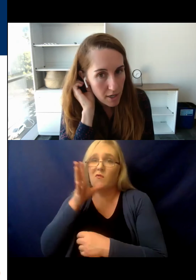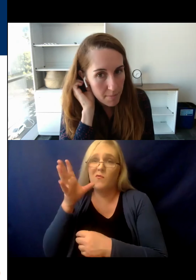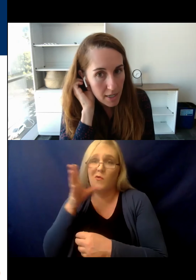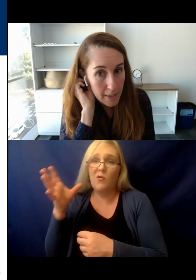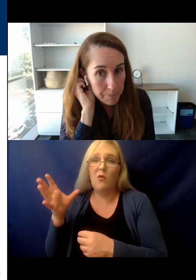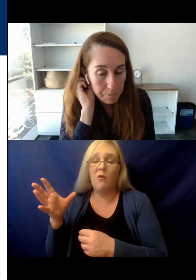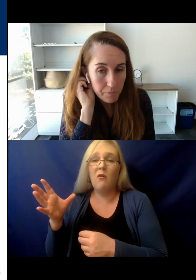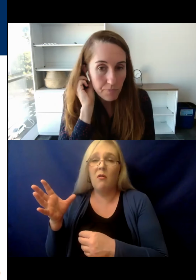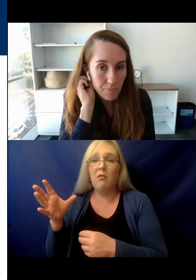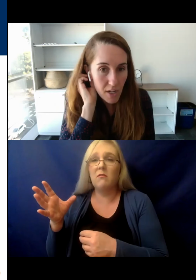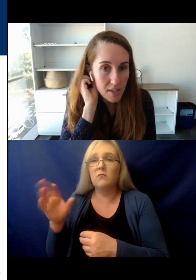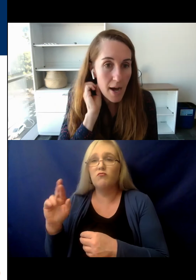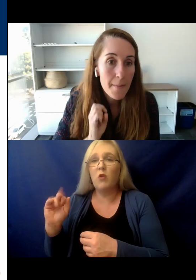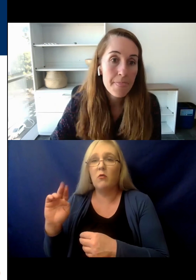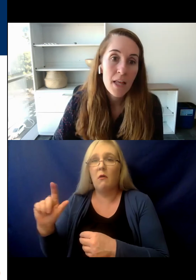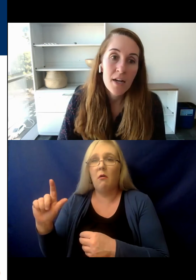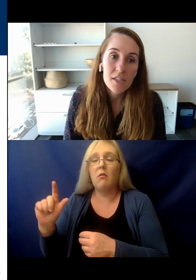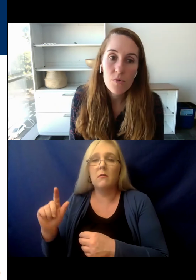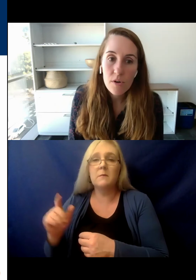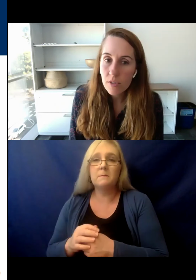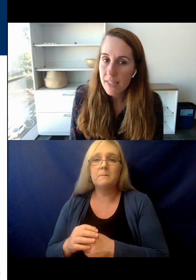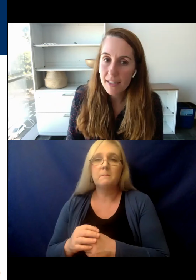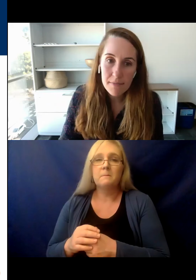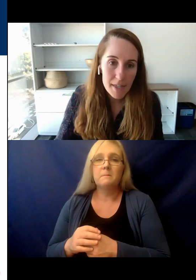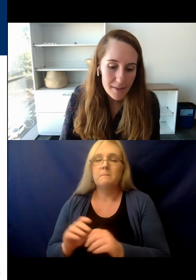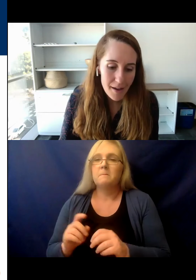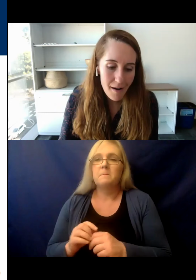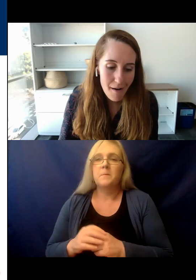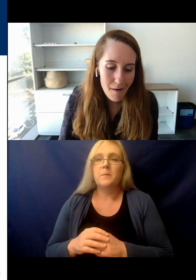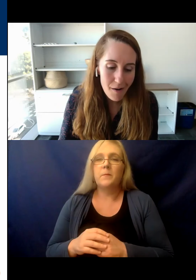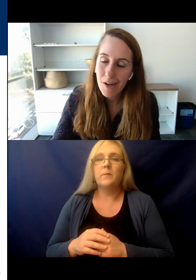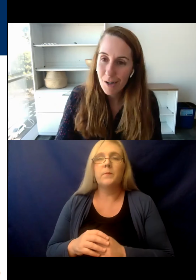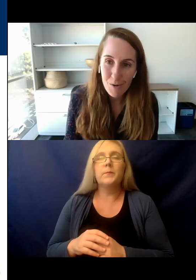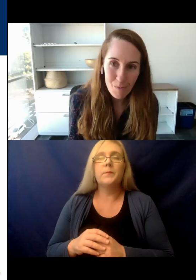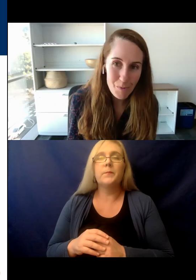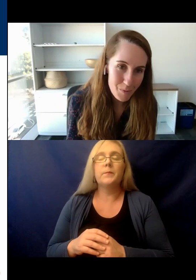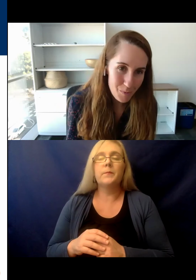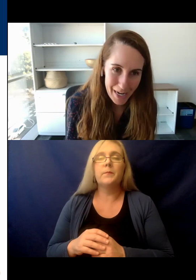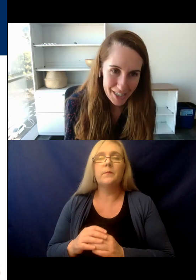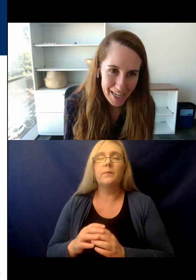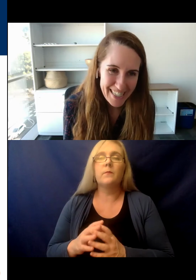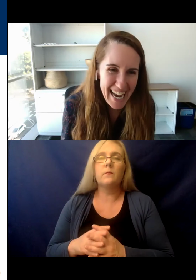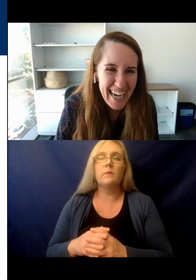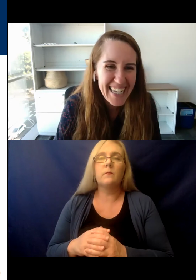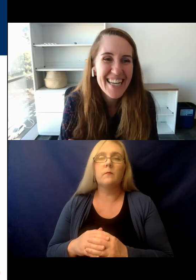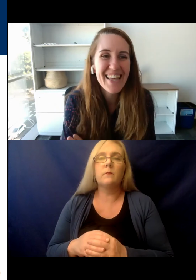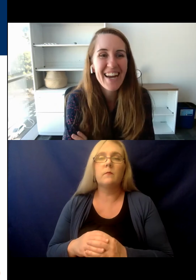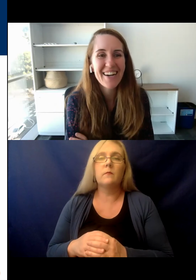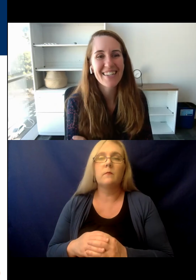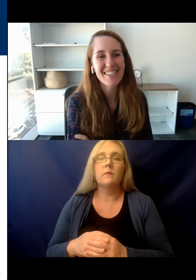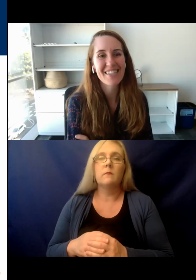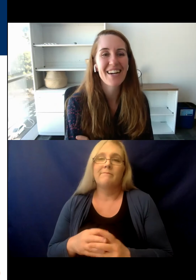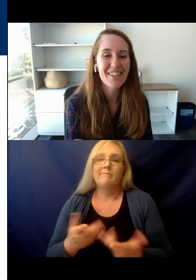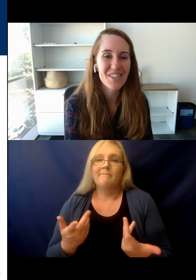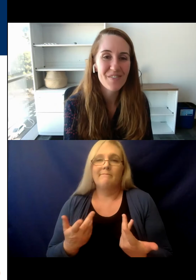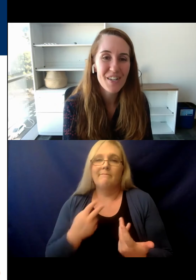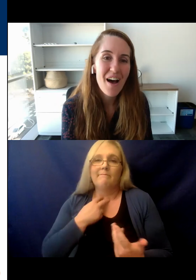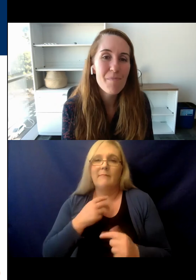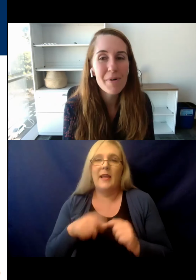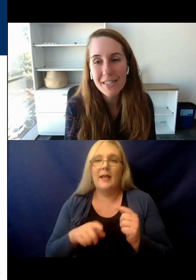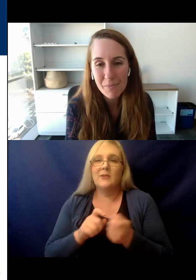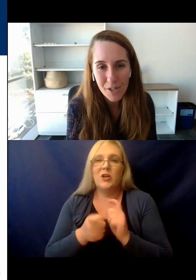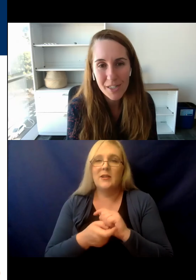populations predominantly. So that's something that we can't change, the area